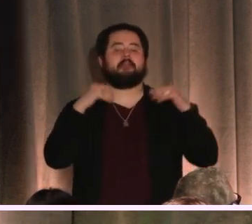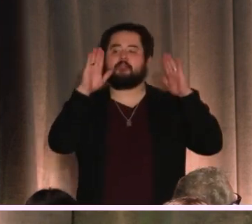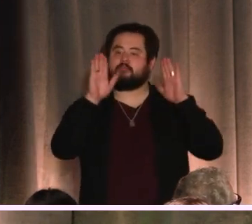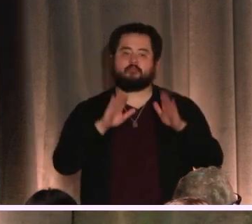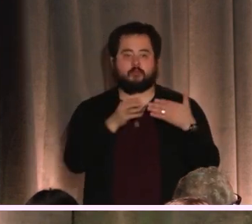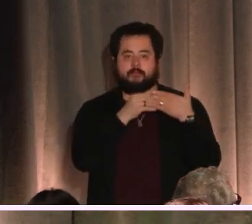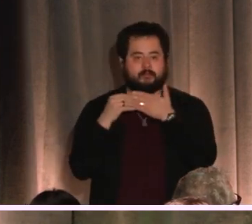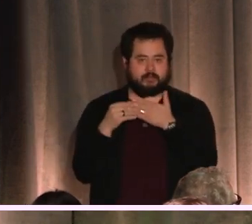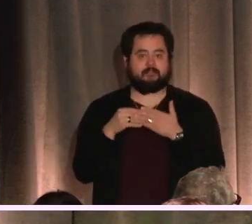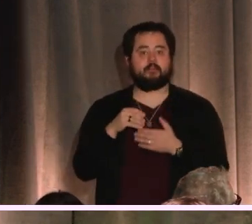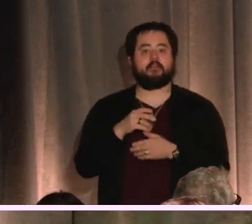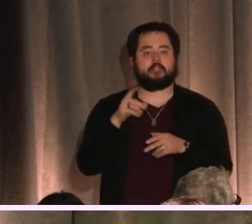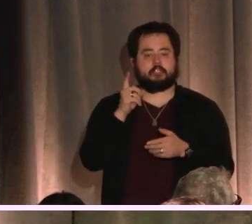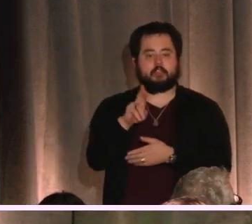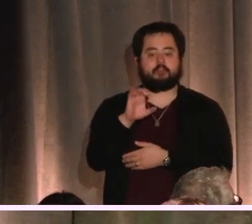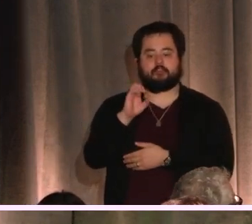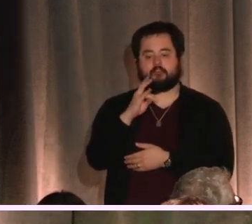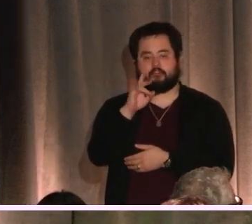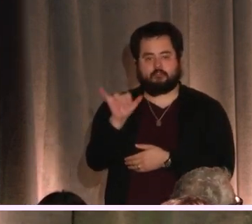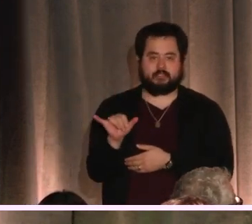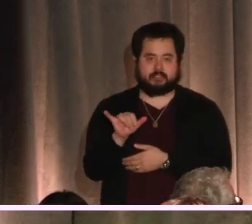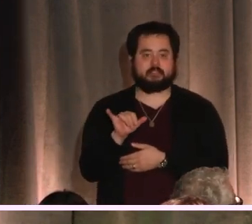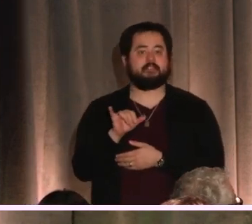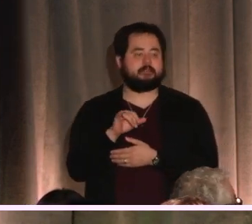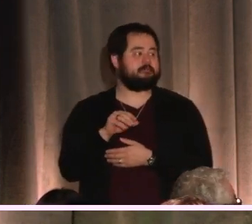Dr. Chrissy Whiting Madison.